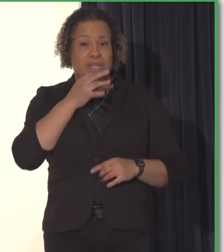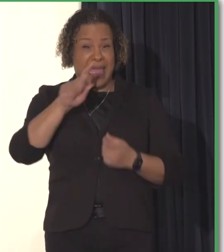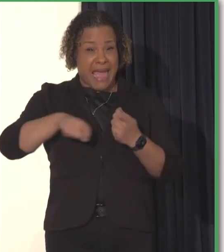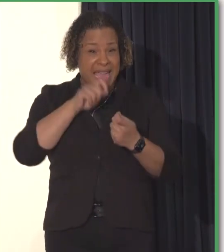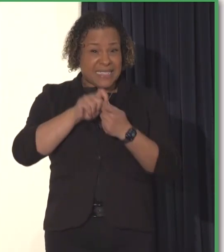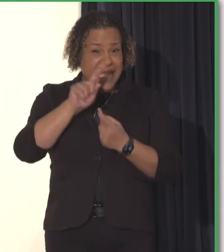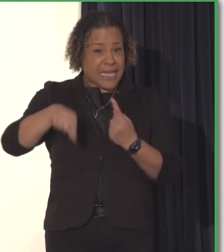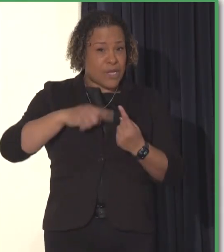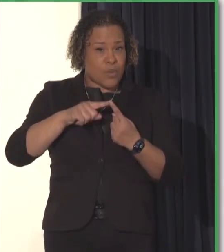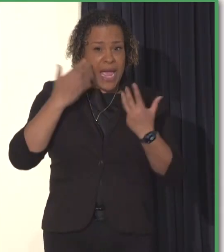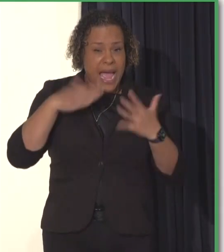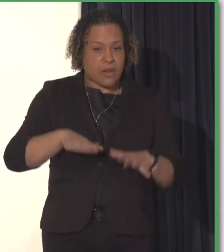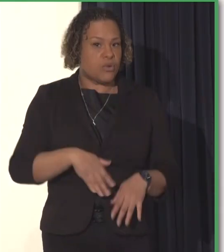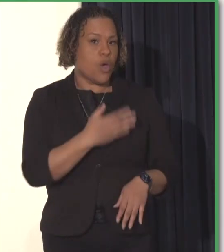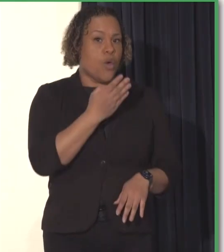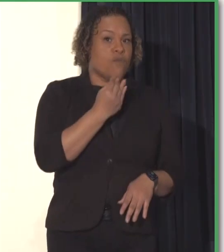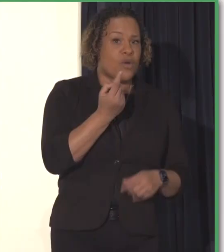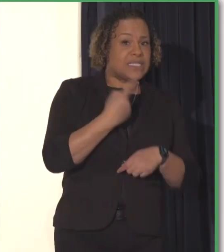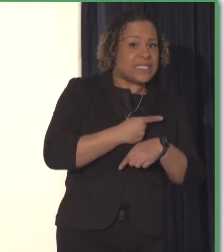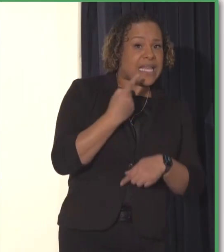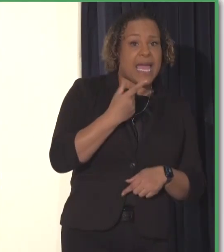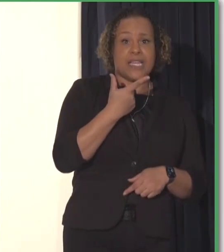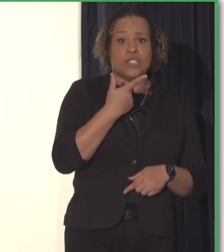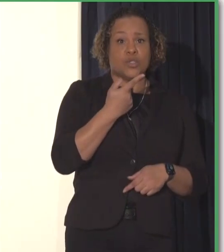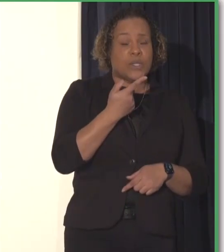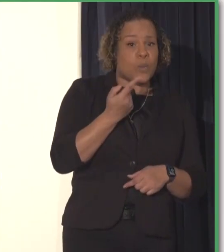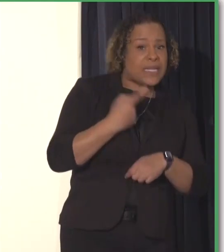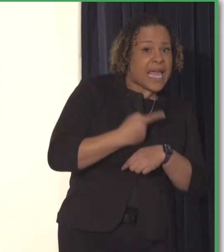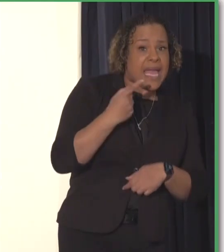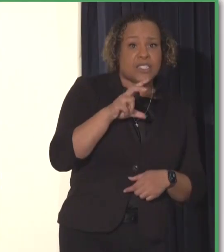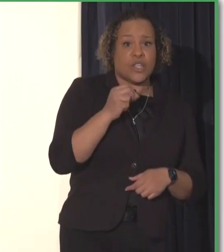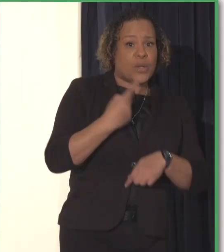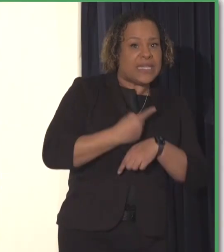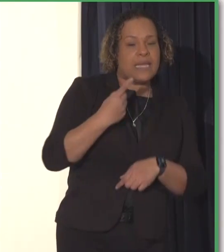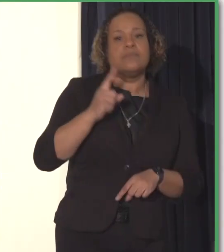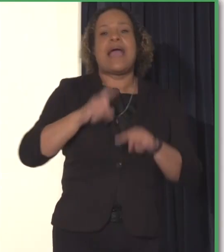am 14 days, 21 days, 30 days? I can't give you that.